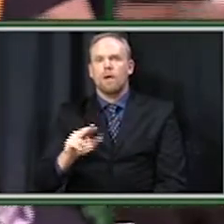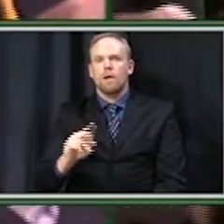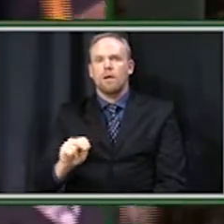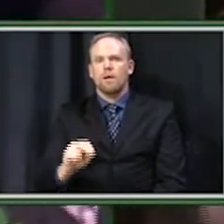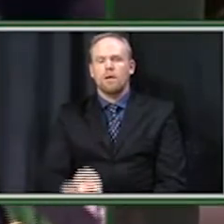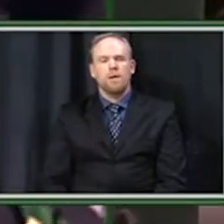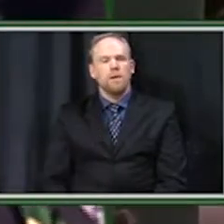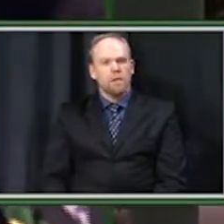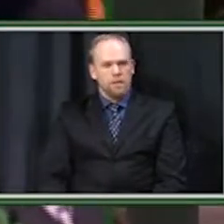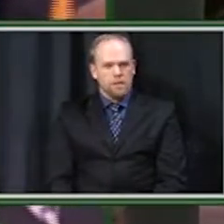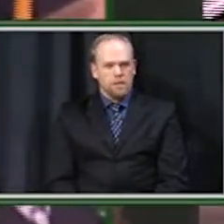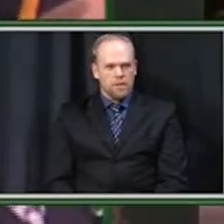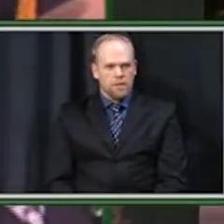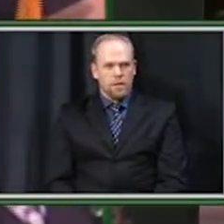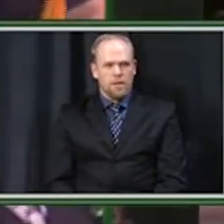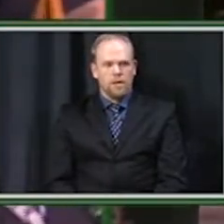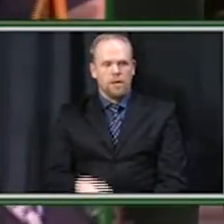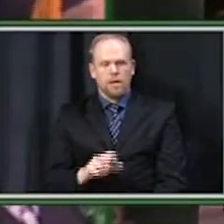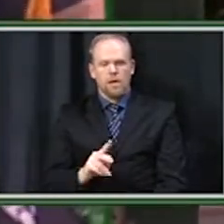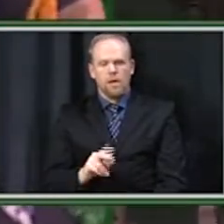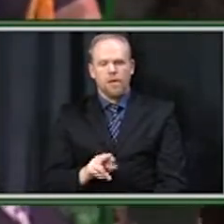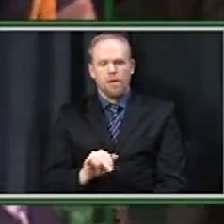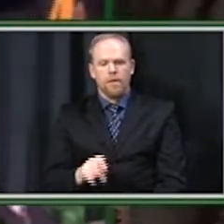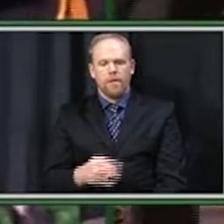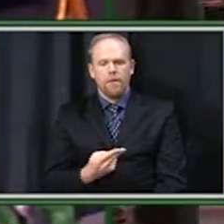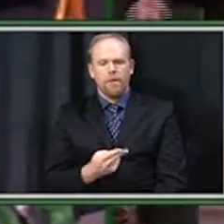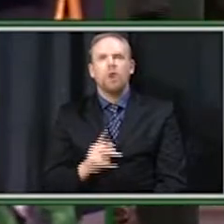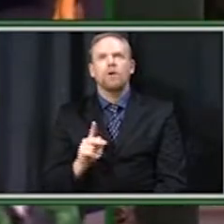Eric Cunanan.